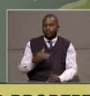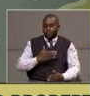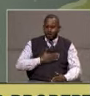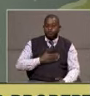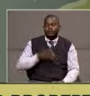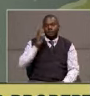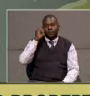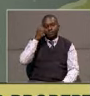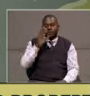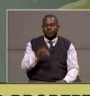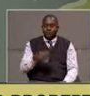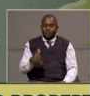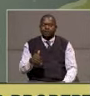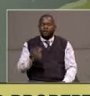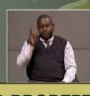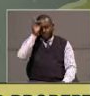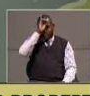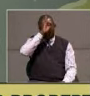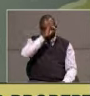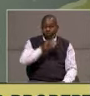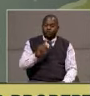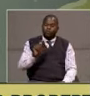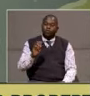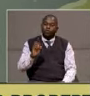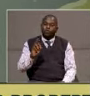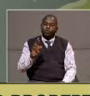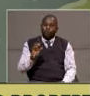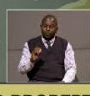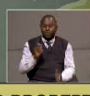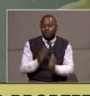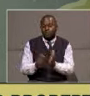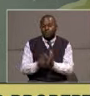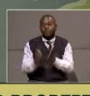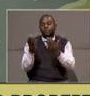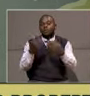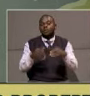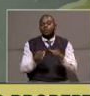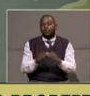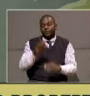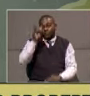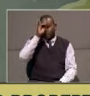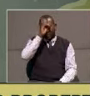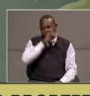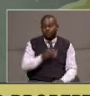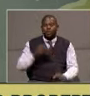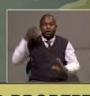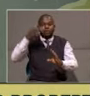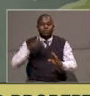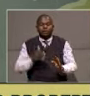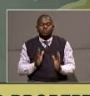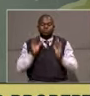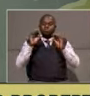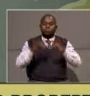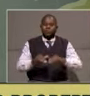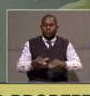government, while the Umukama of Toro Oyo Nyimba signed on behalf of the kingdom. In a press conference held at Grand